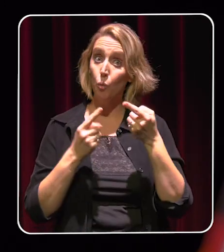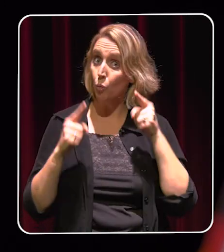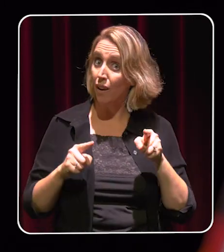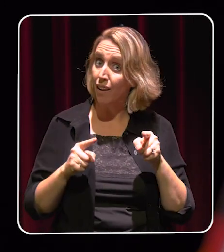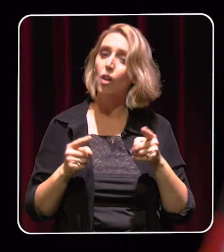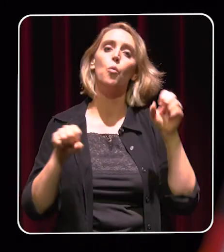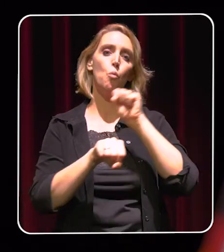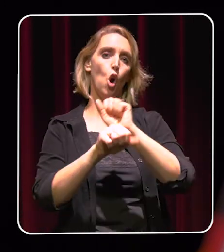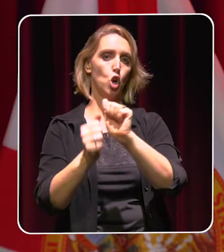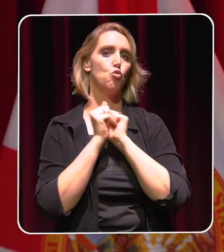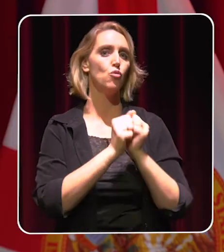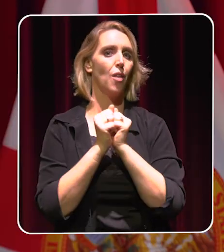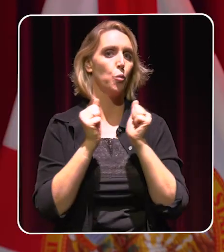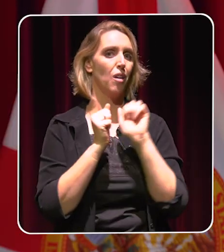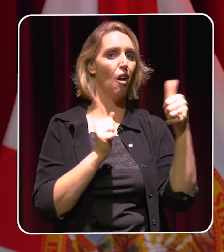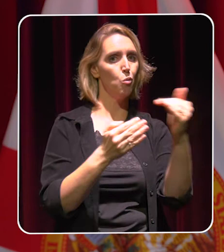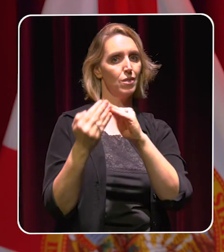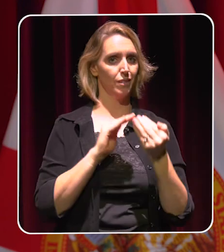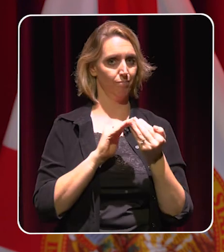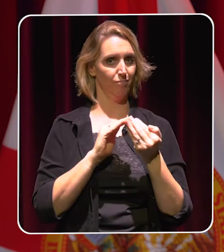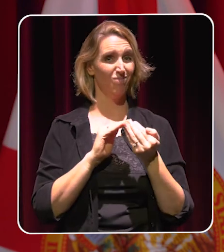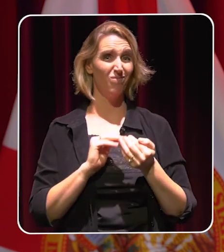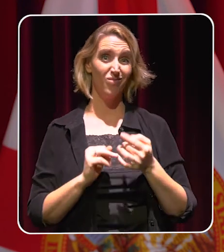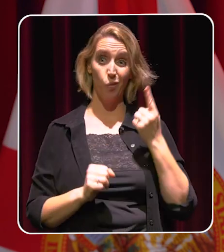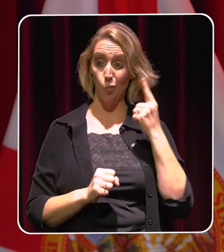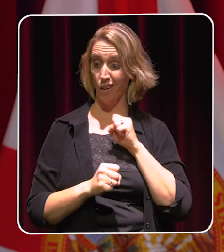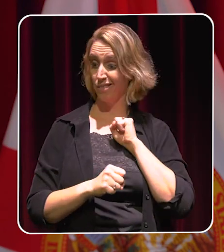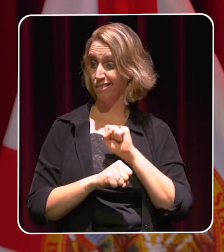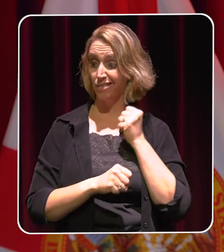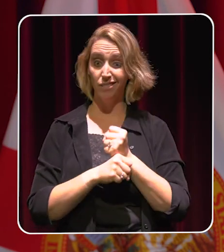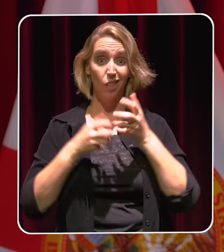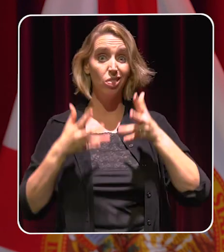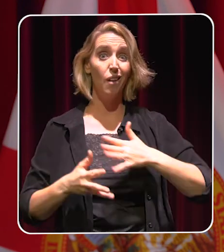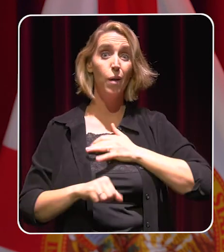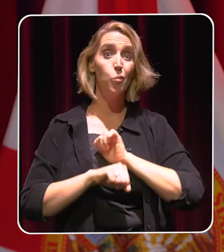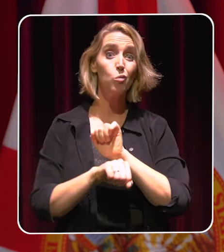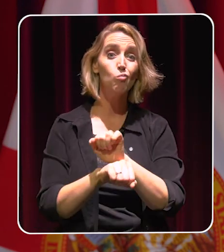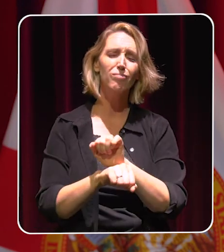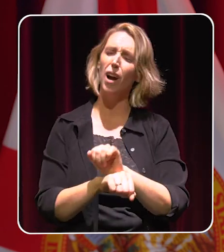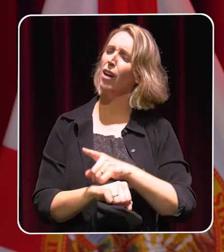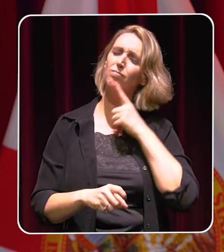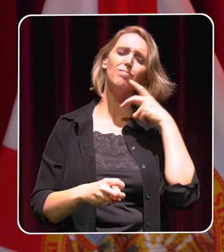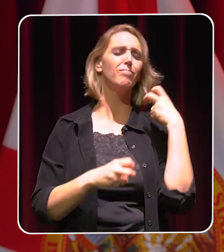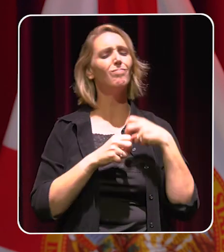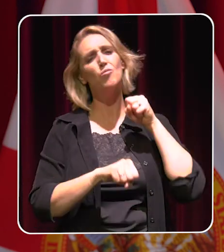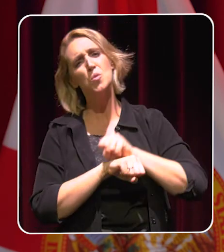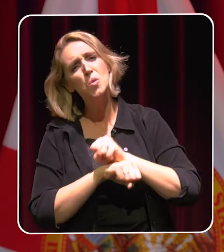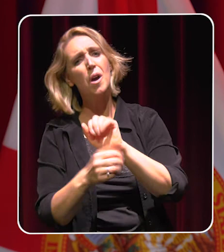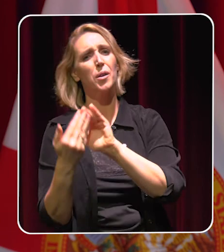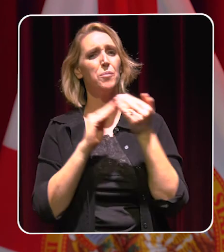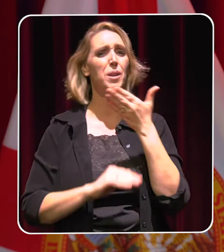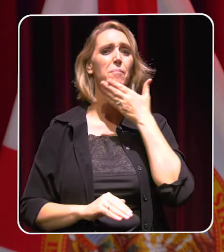work together. Now, I have less than 1 year left to continue my work, and I will keep working to make our